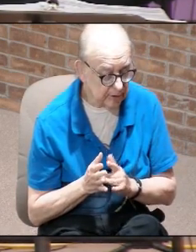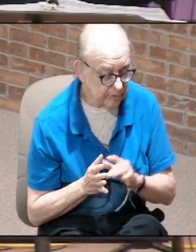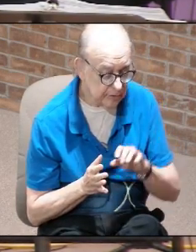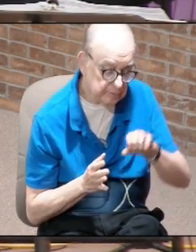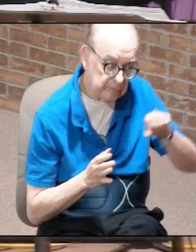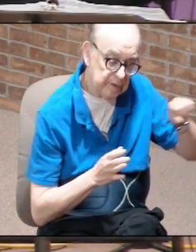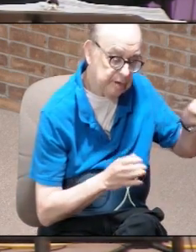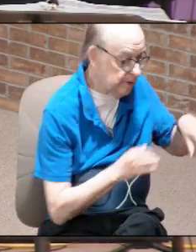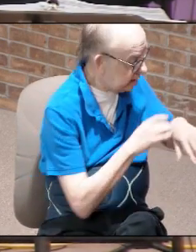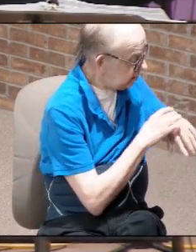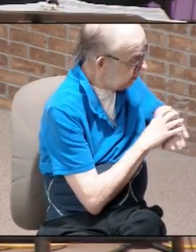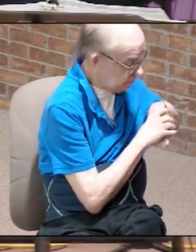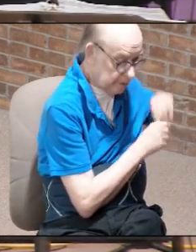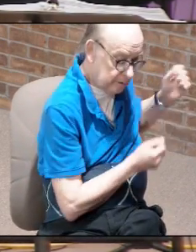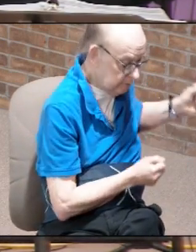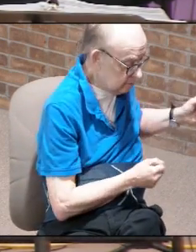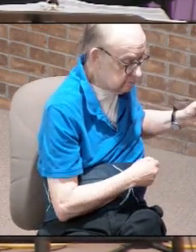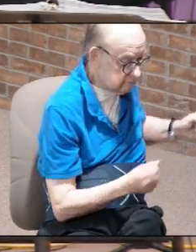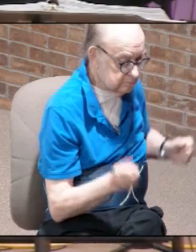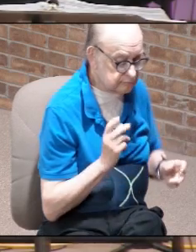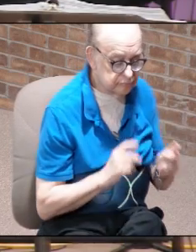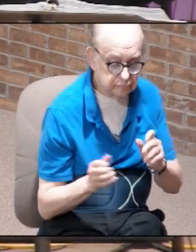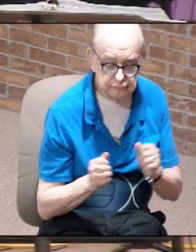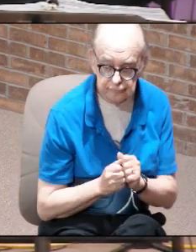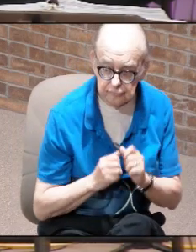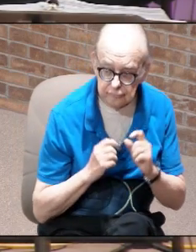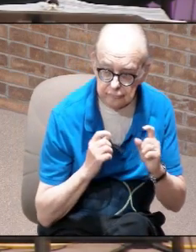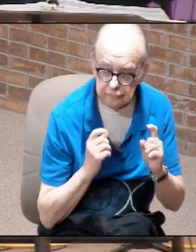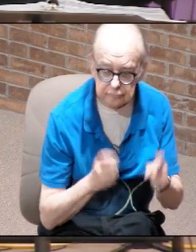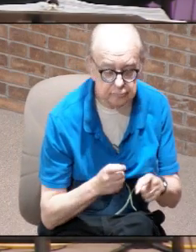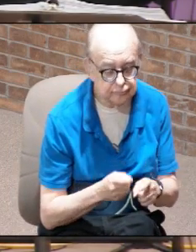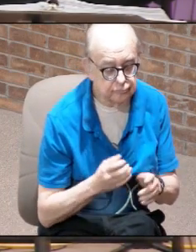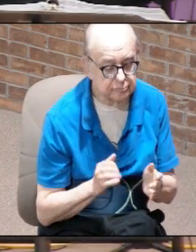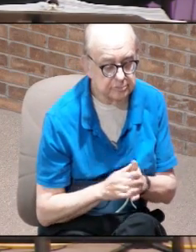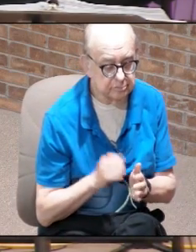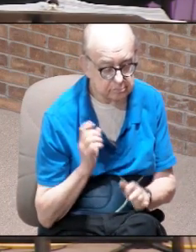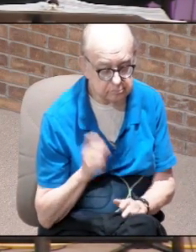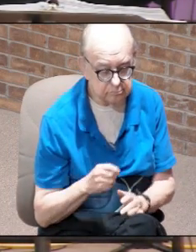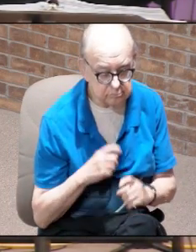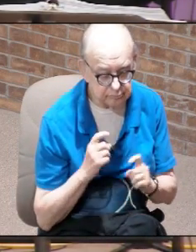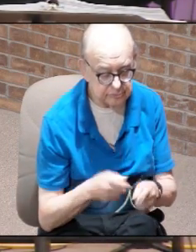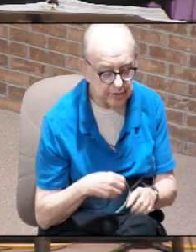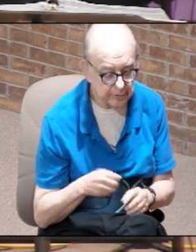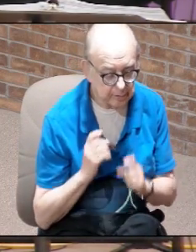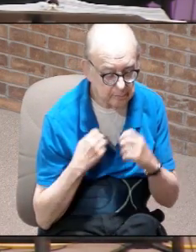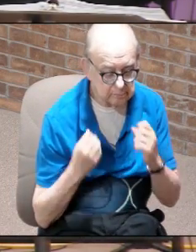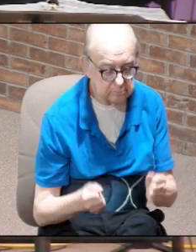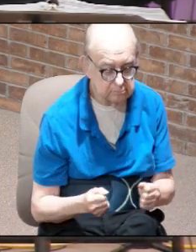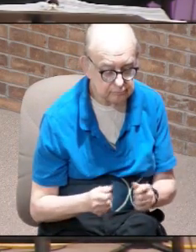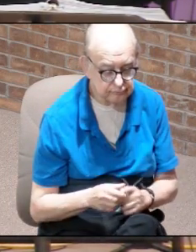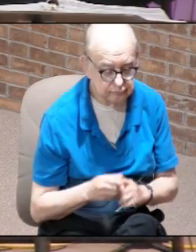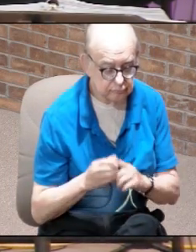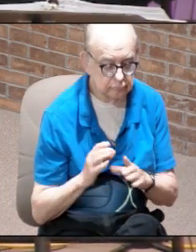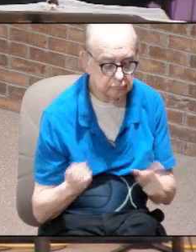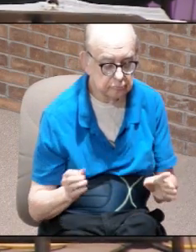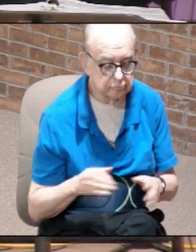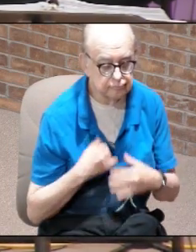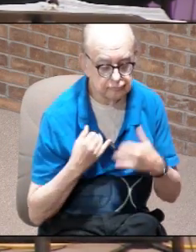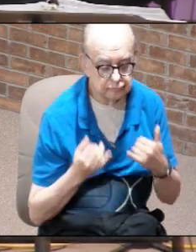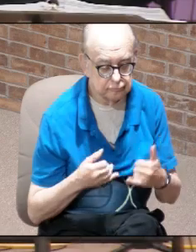head. He took me to people with gifts that I needed, gifts of healing, acceptance, and